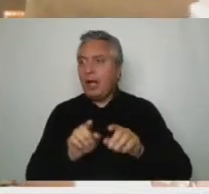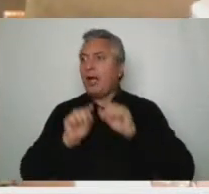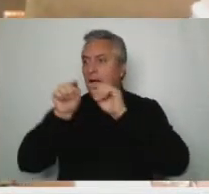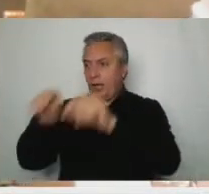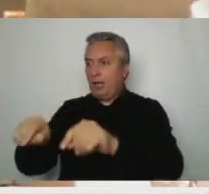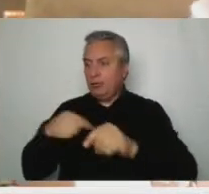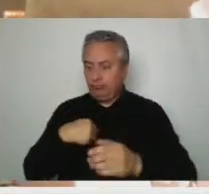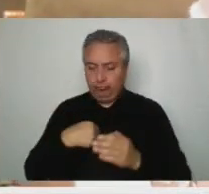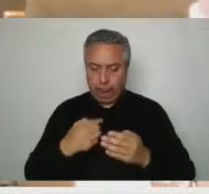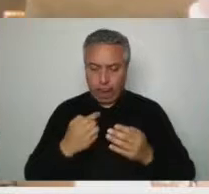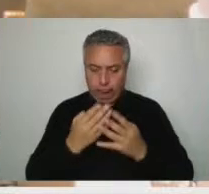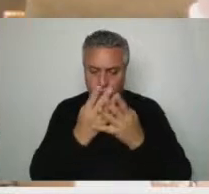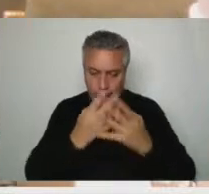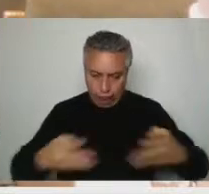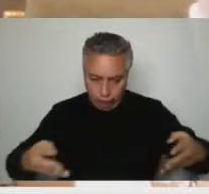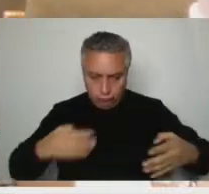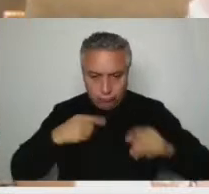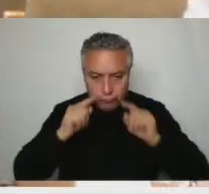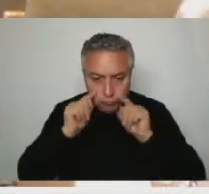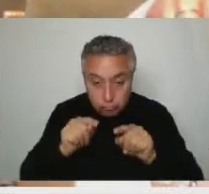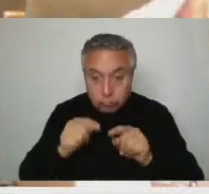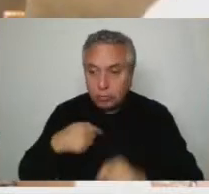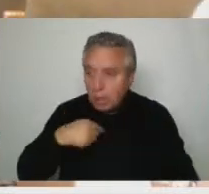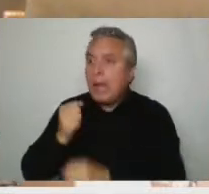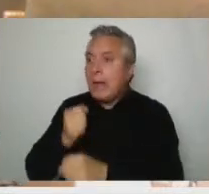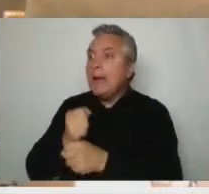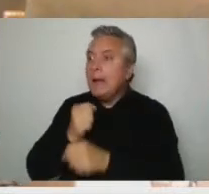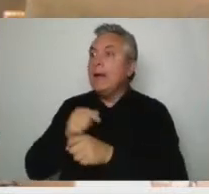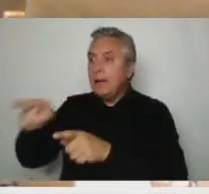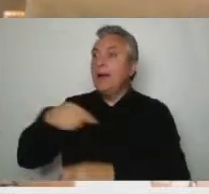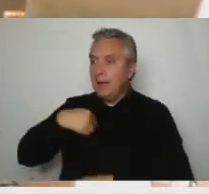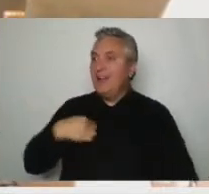establishments where they have a certain